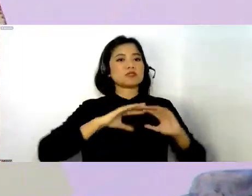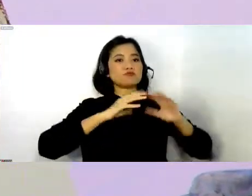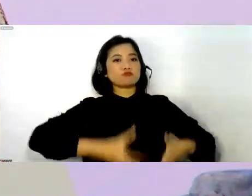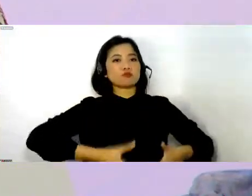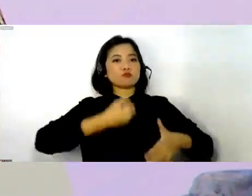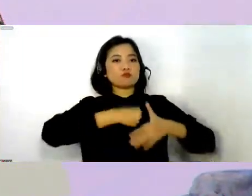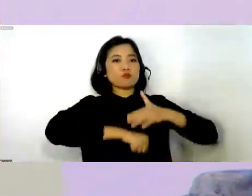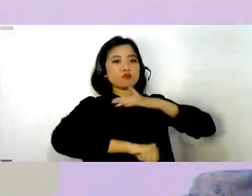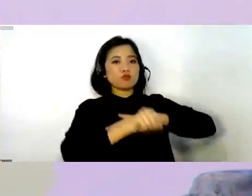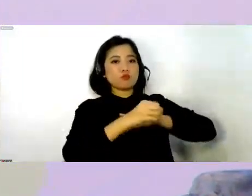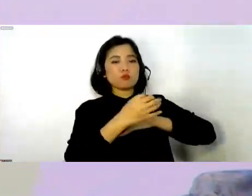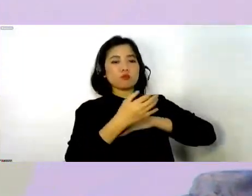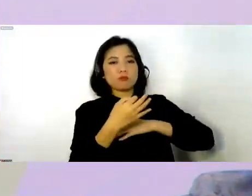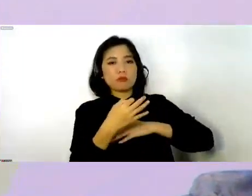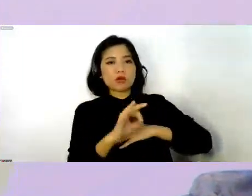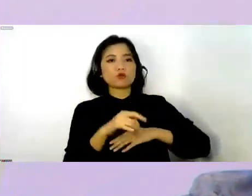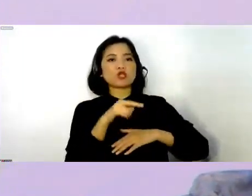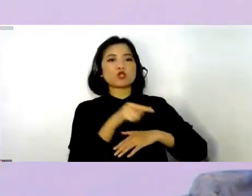at least